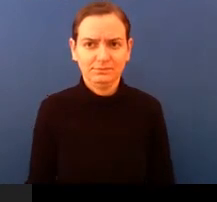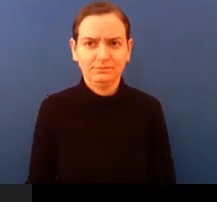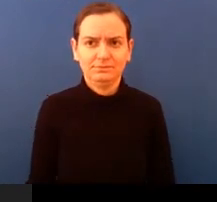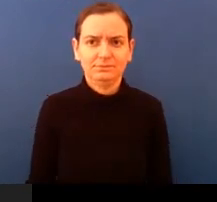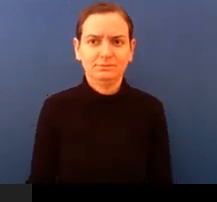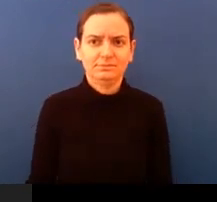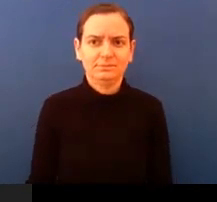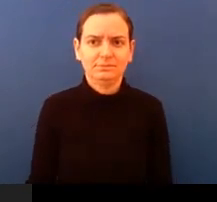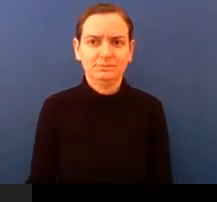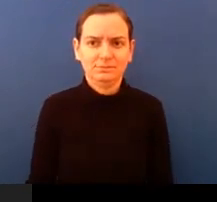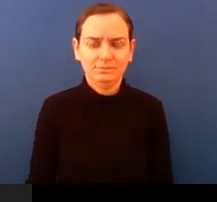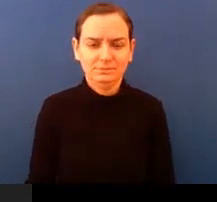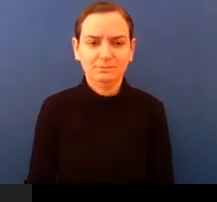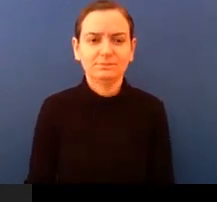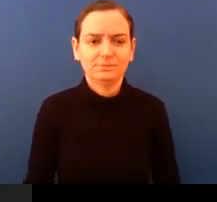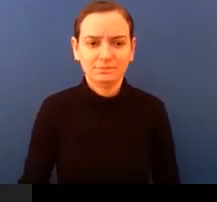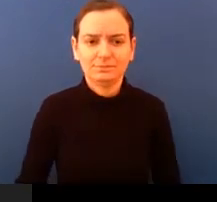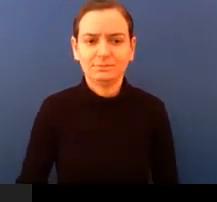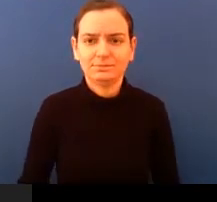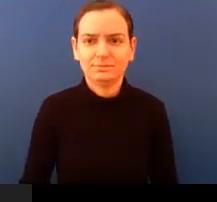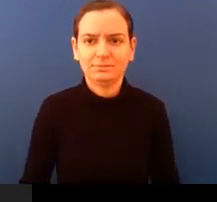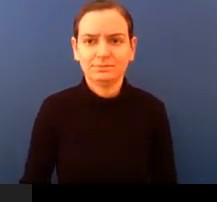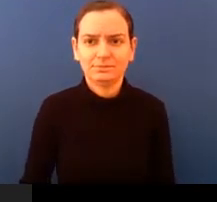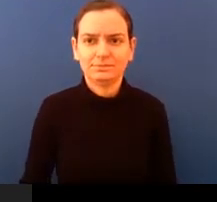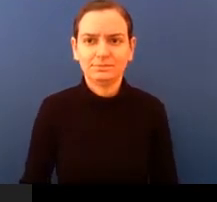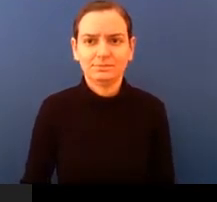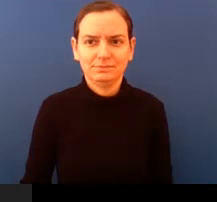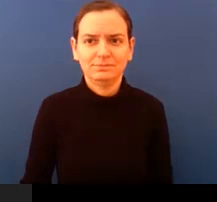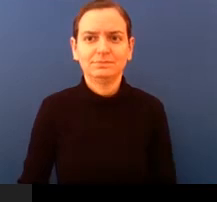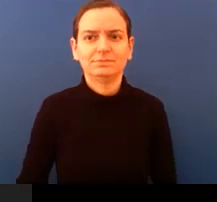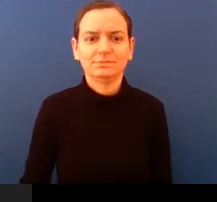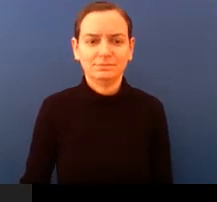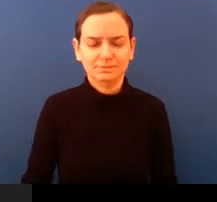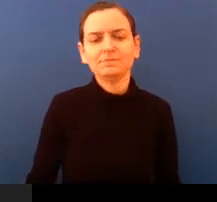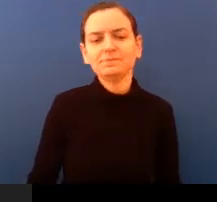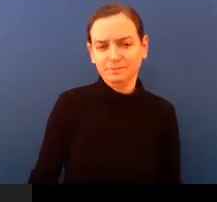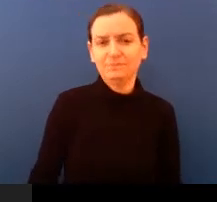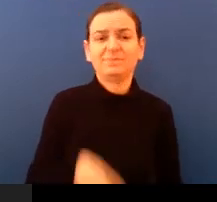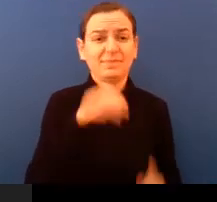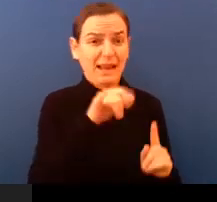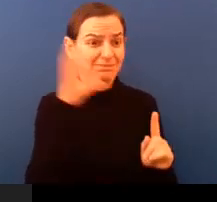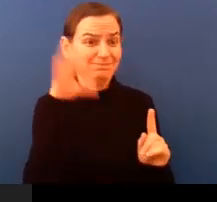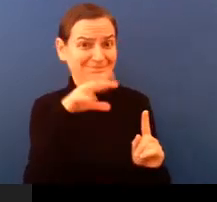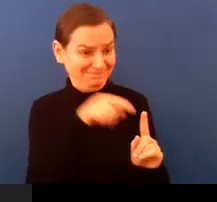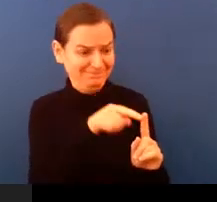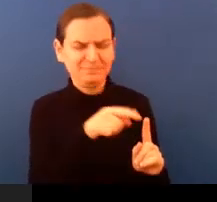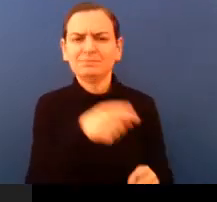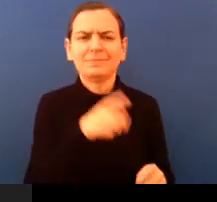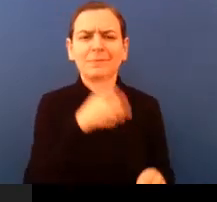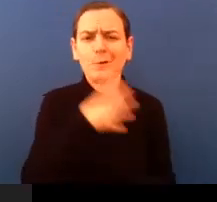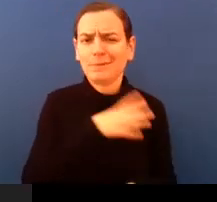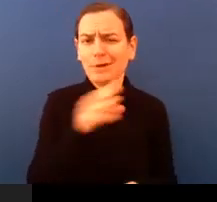because the dog just would not go the different route that the owner wanted it to do. So you need to be aware of